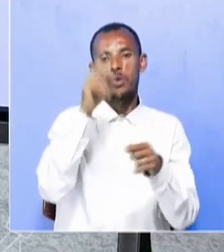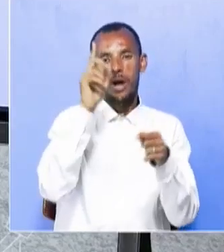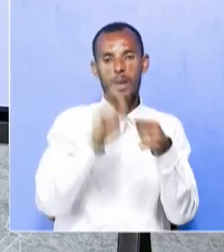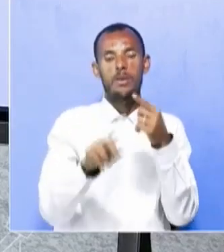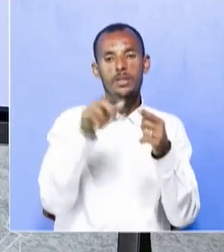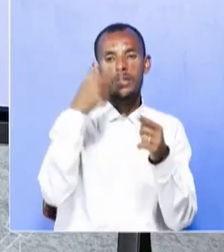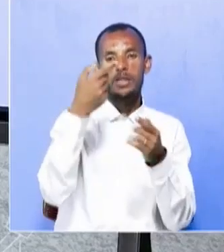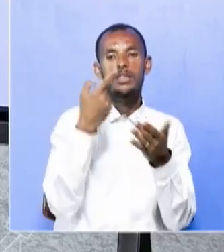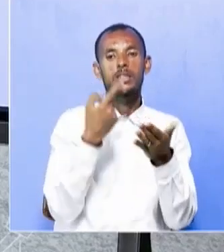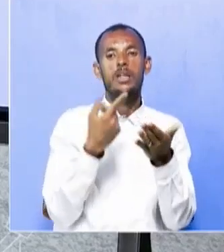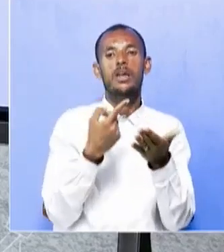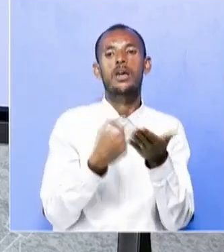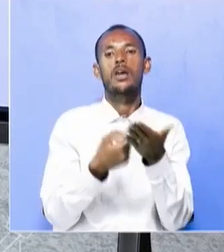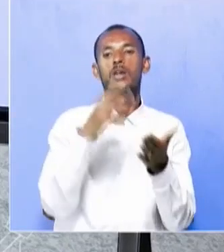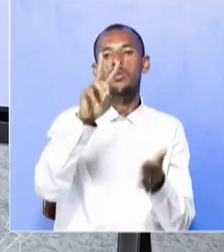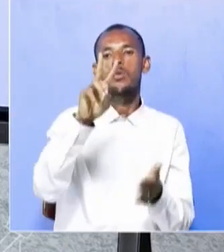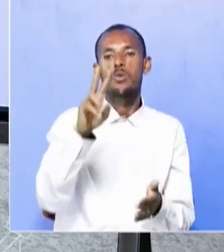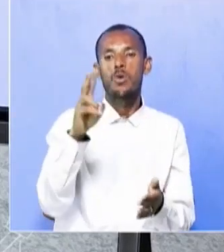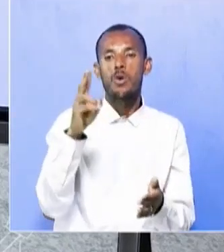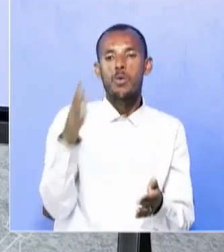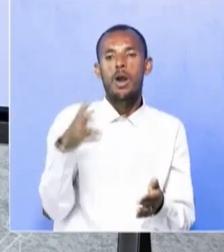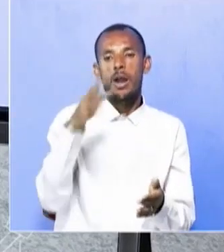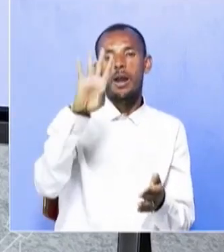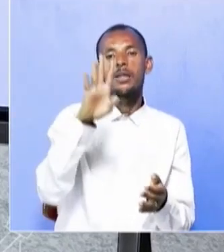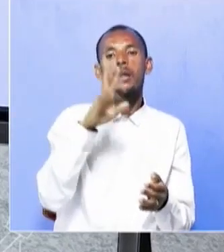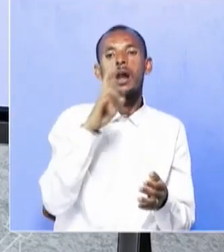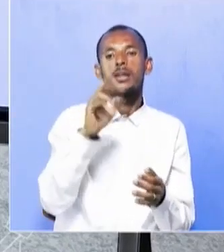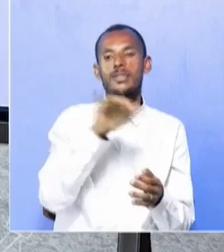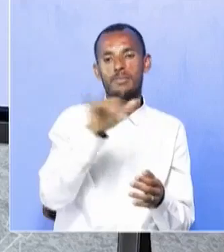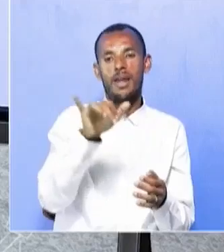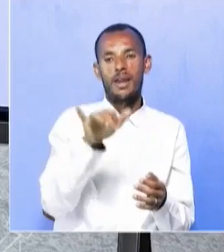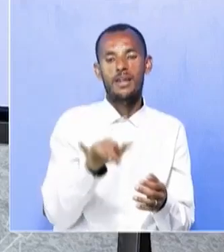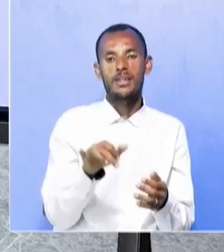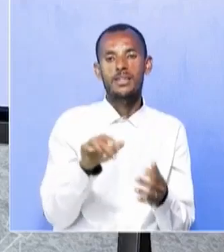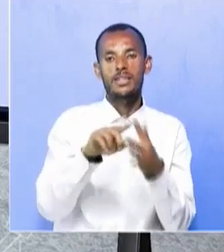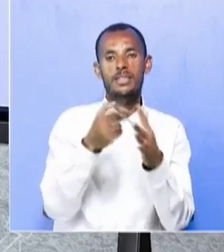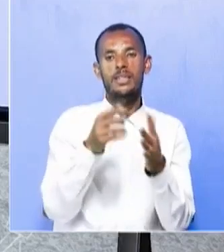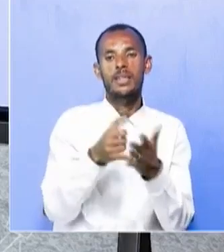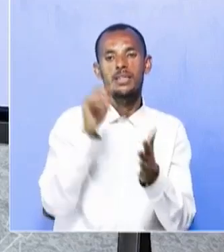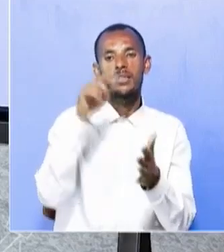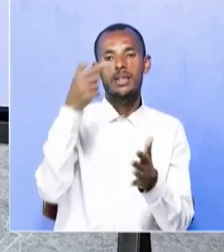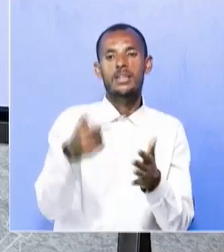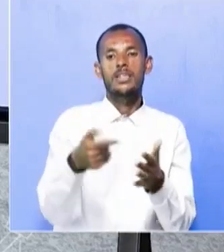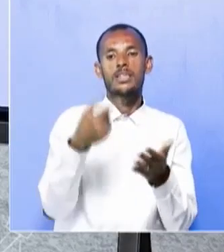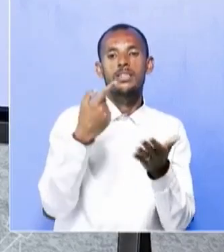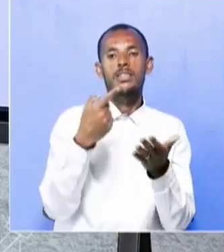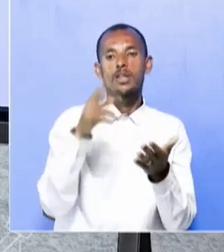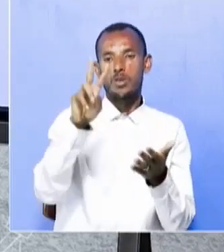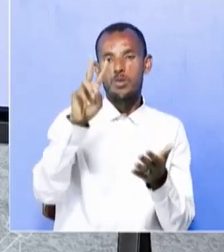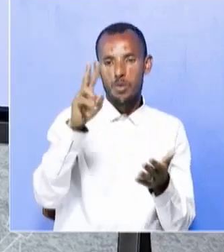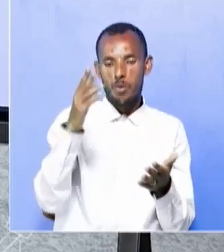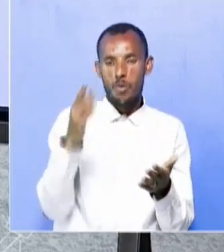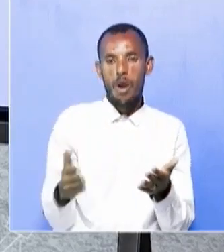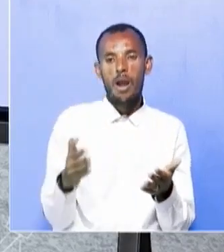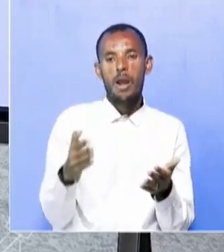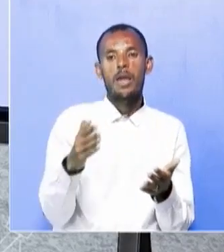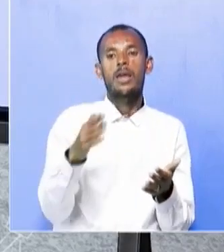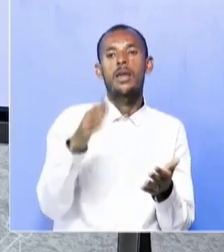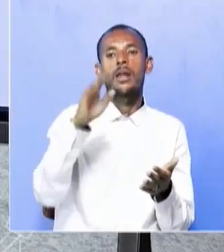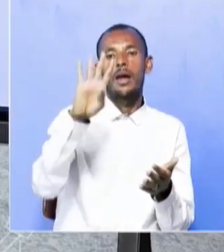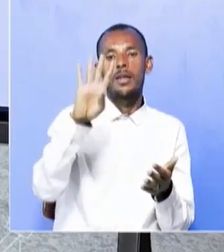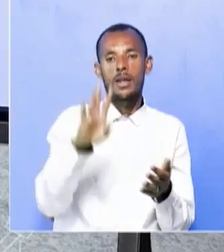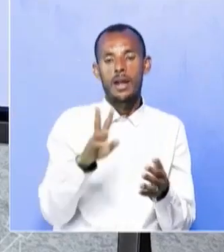the two quadrilateral are similar. Since it says the two quadrilateral are